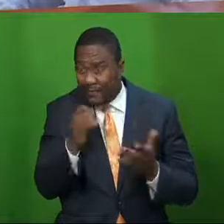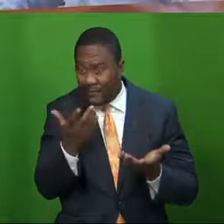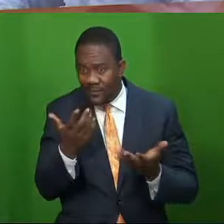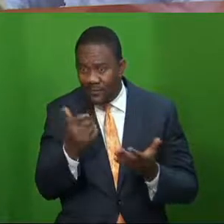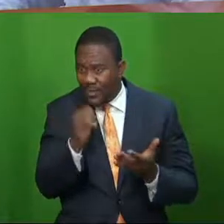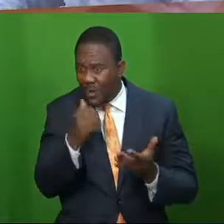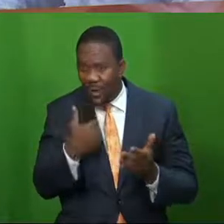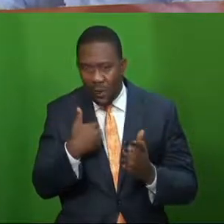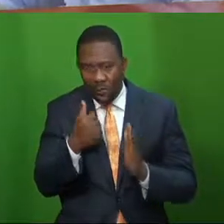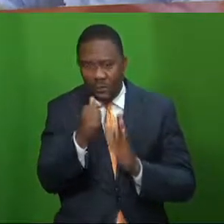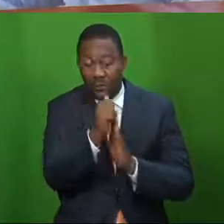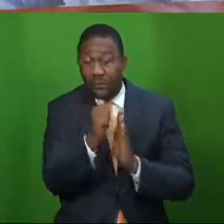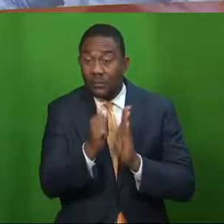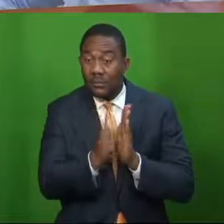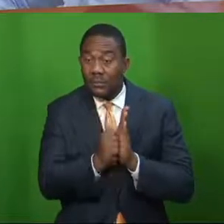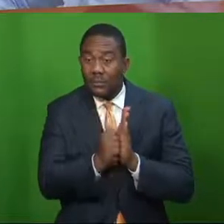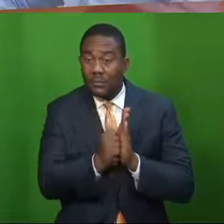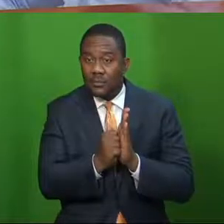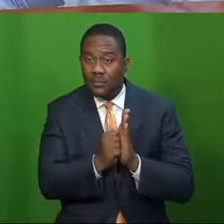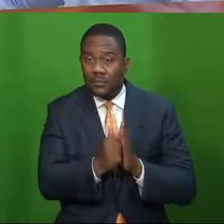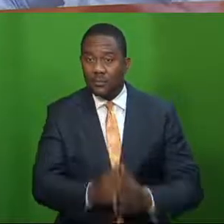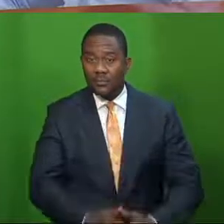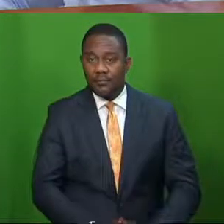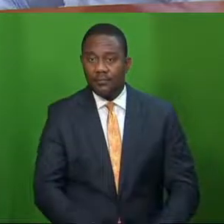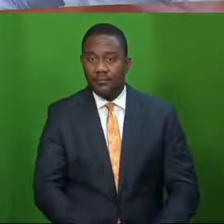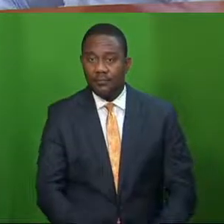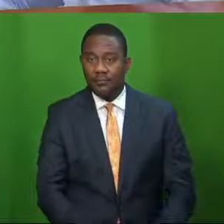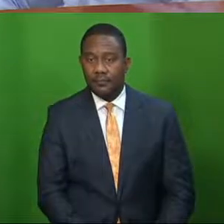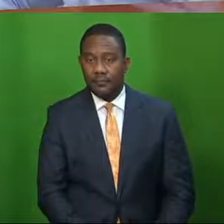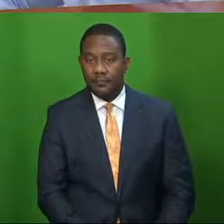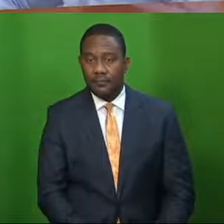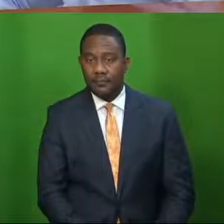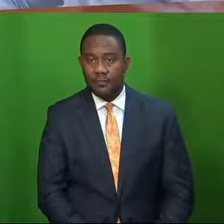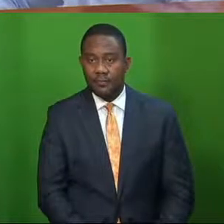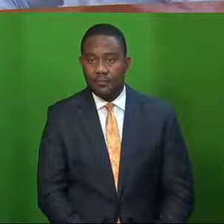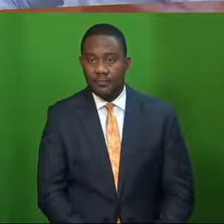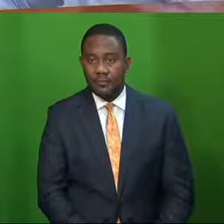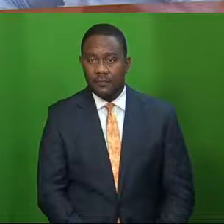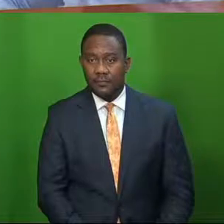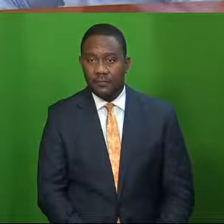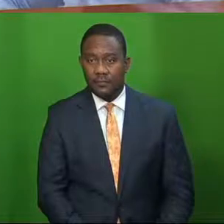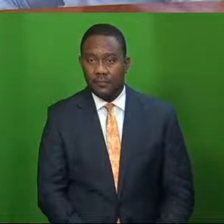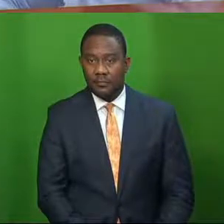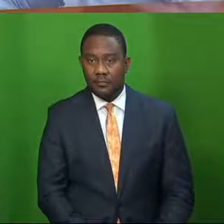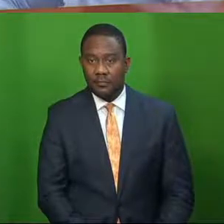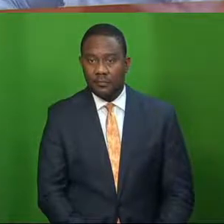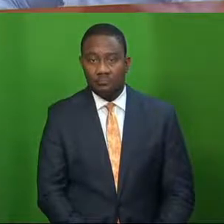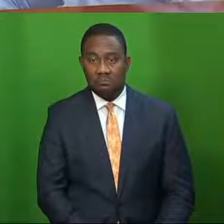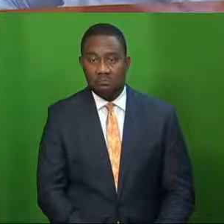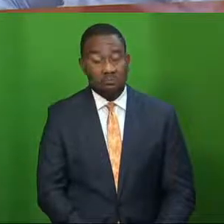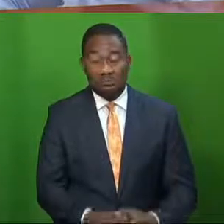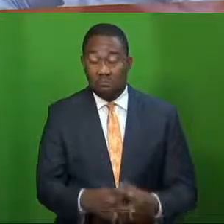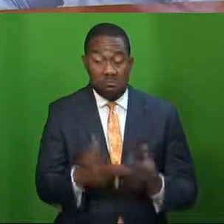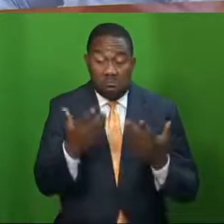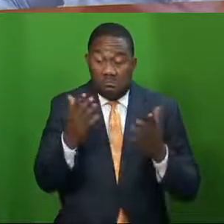agenda for this meeting. I don't know if there's some plausible